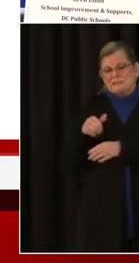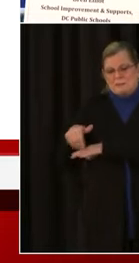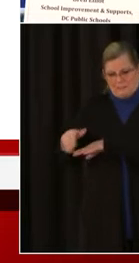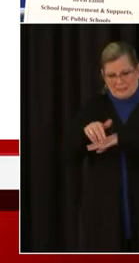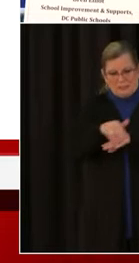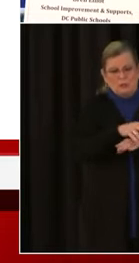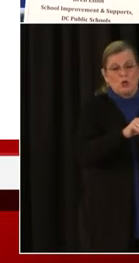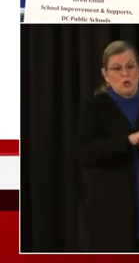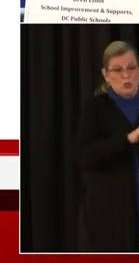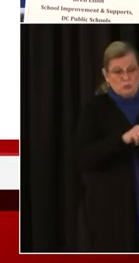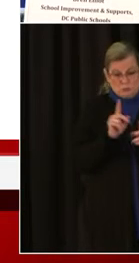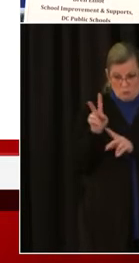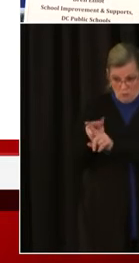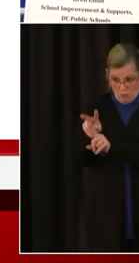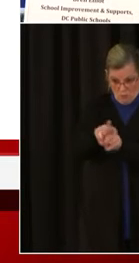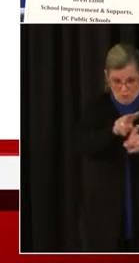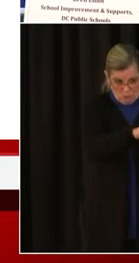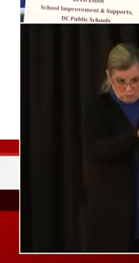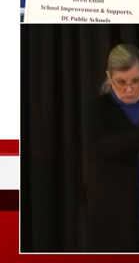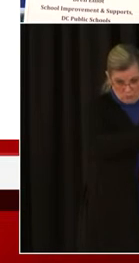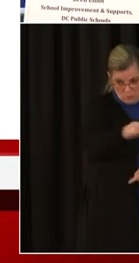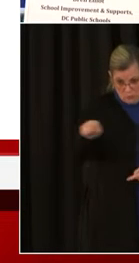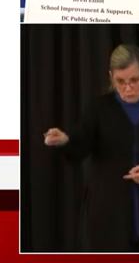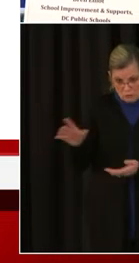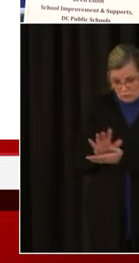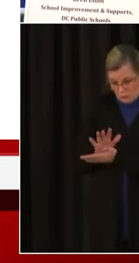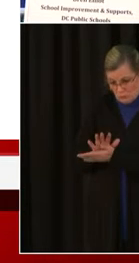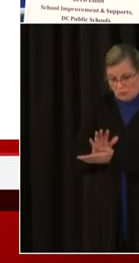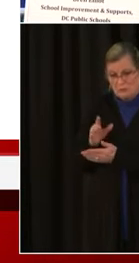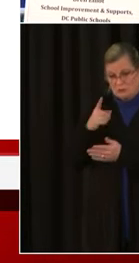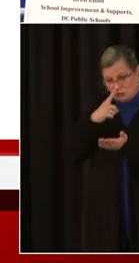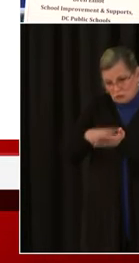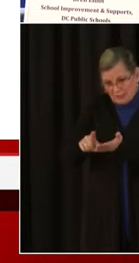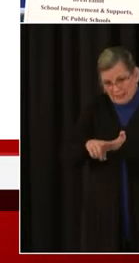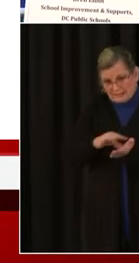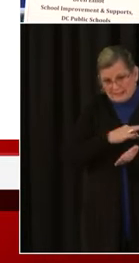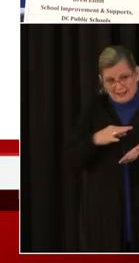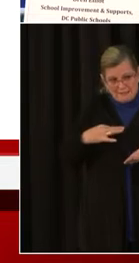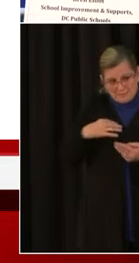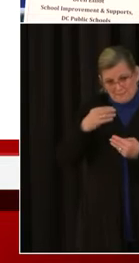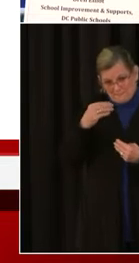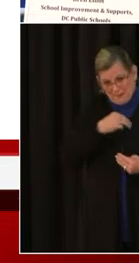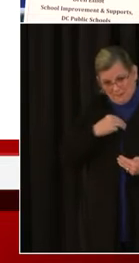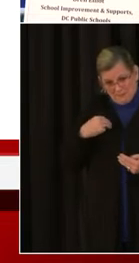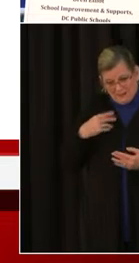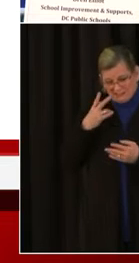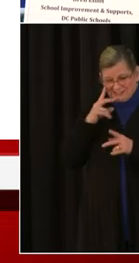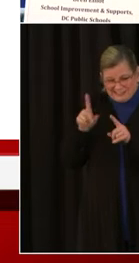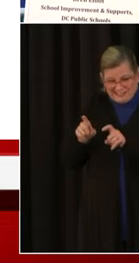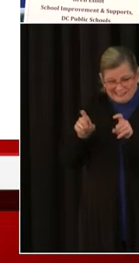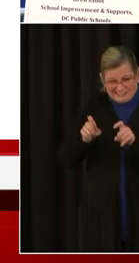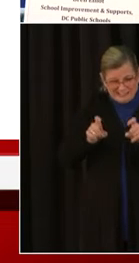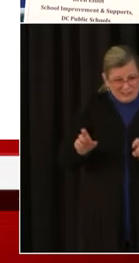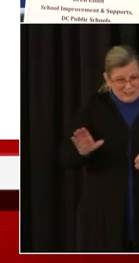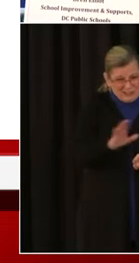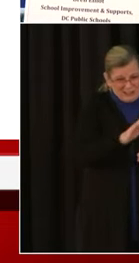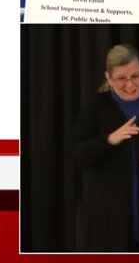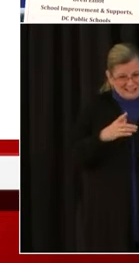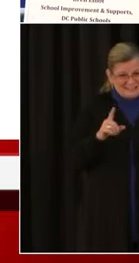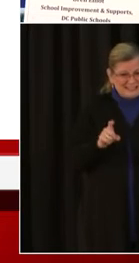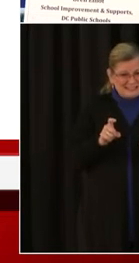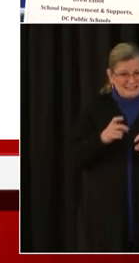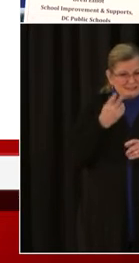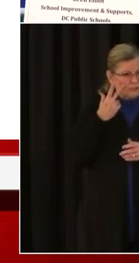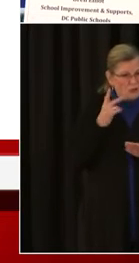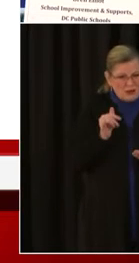administer that testing, or that staff member may choose to follow up at one of the many testing centers across the city where DC staff have